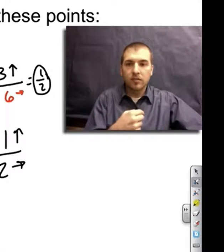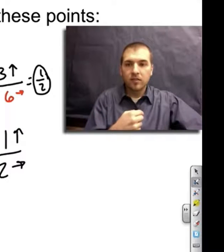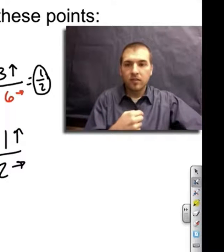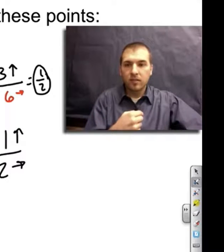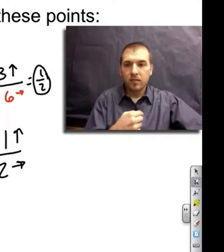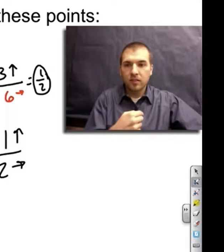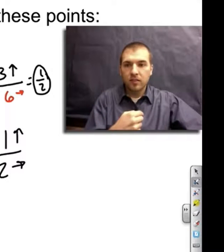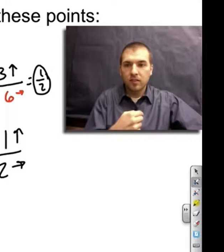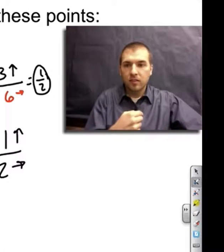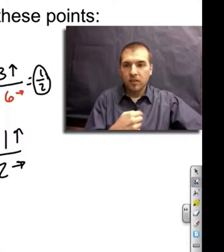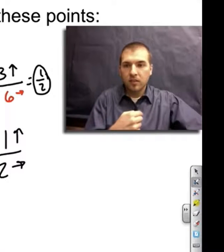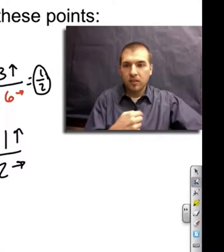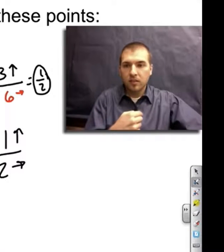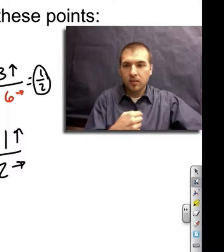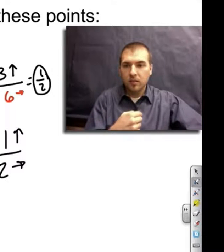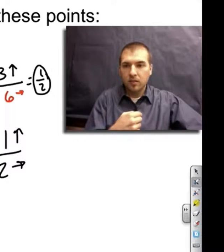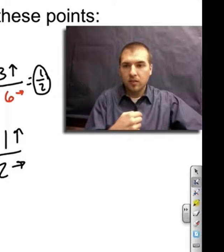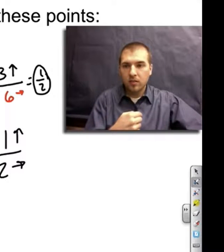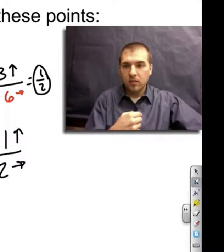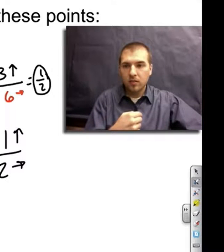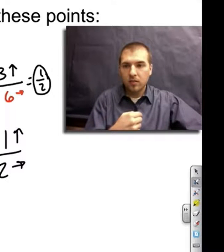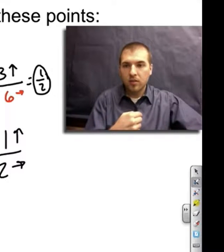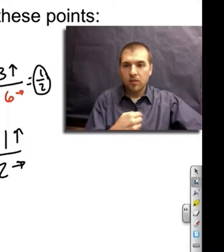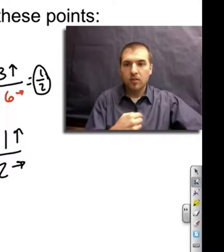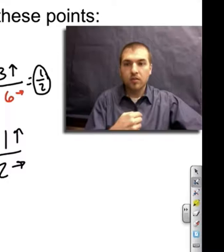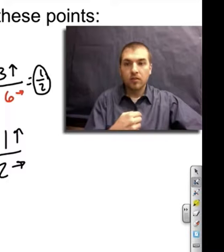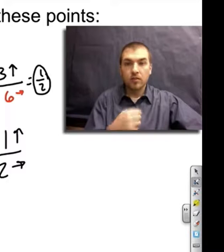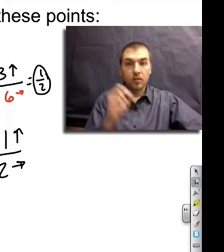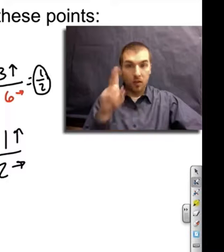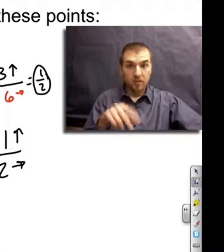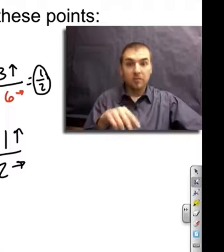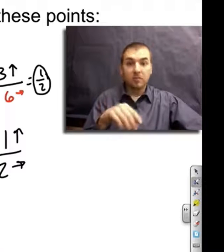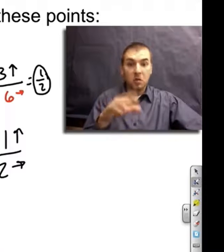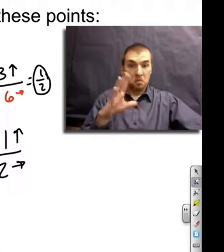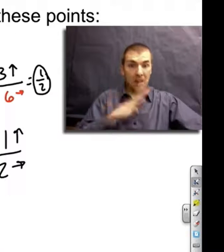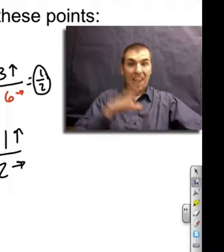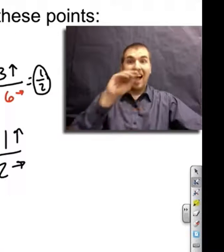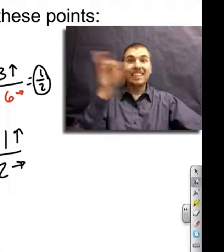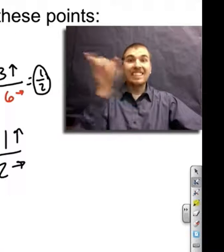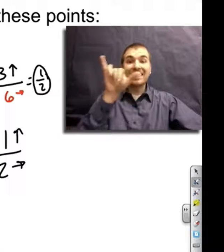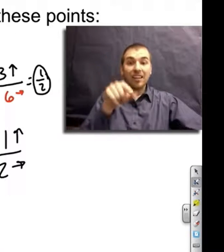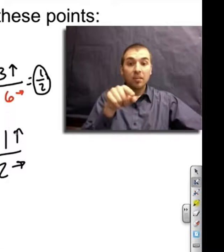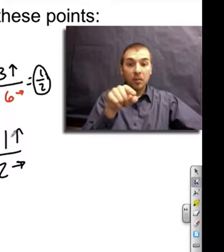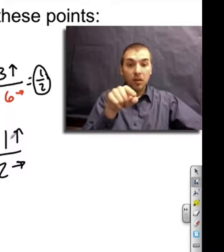each time it goes up 1 over 2, it makes an intersection with a point.